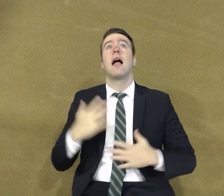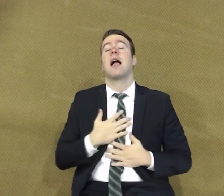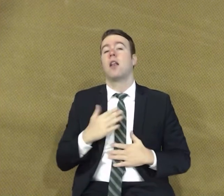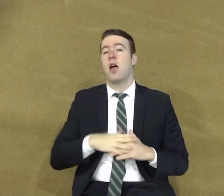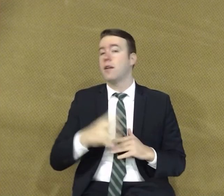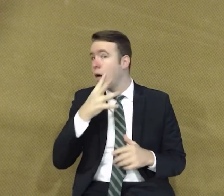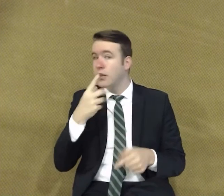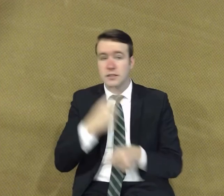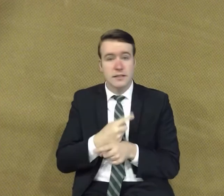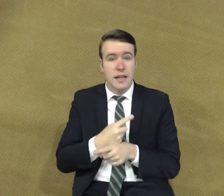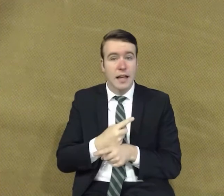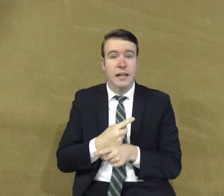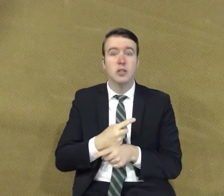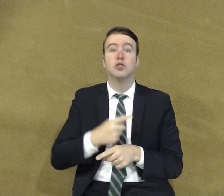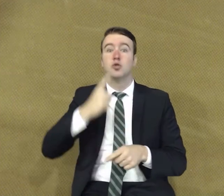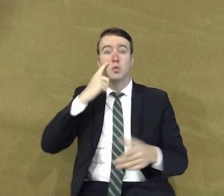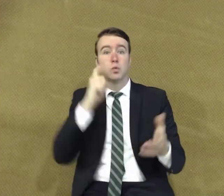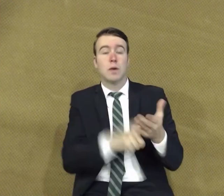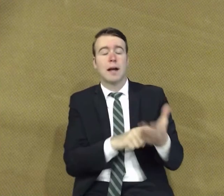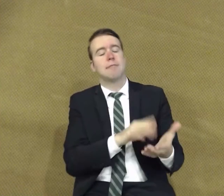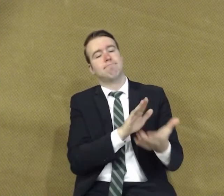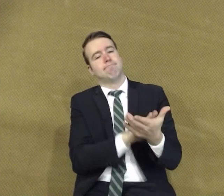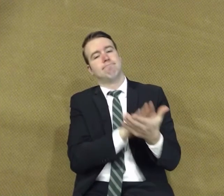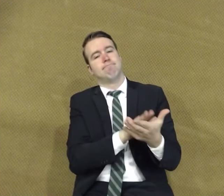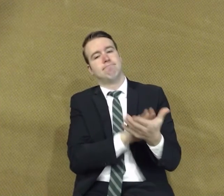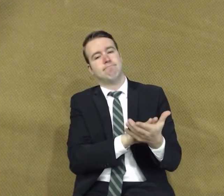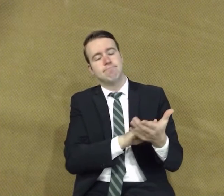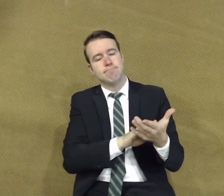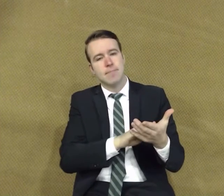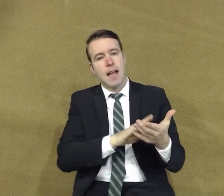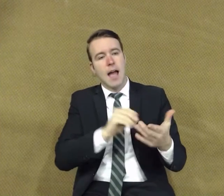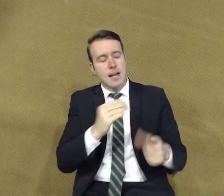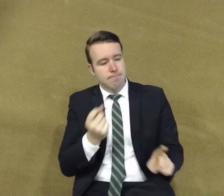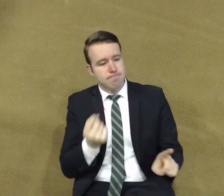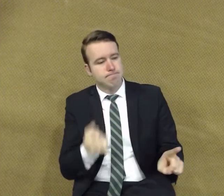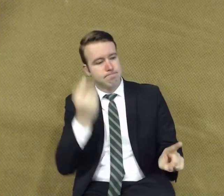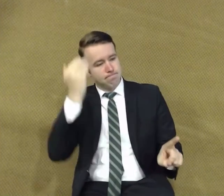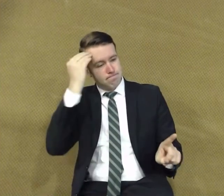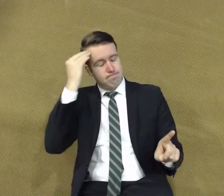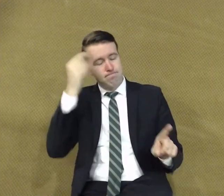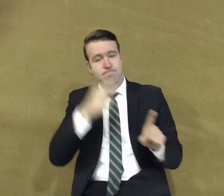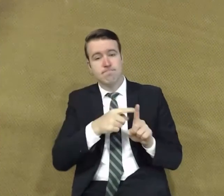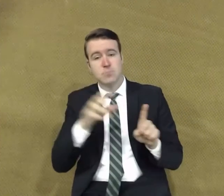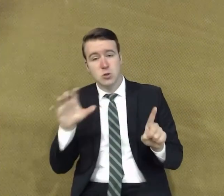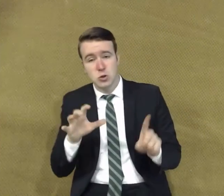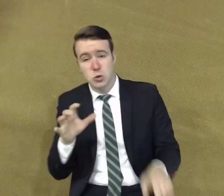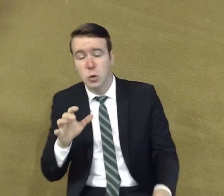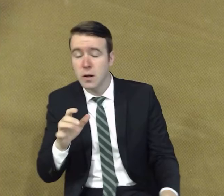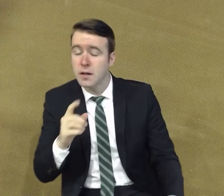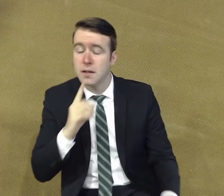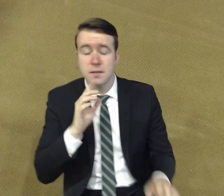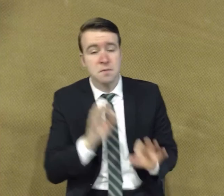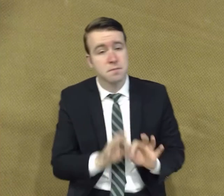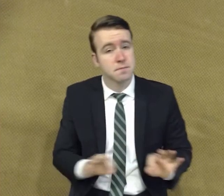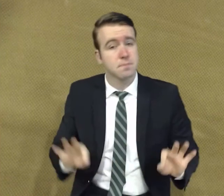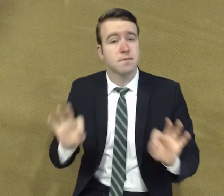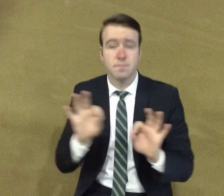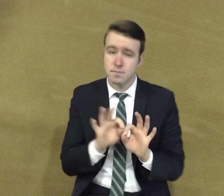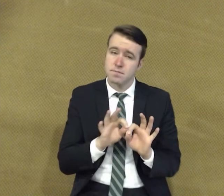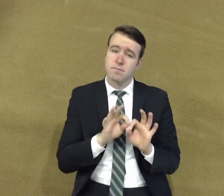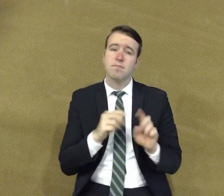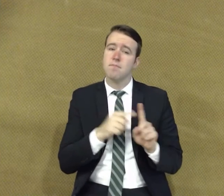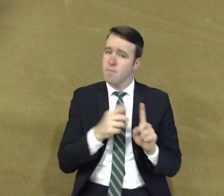Day to recognize you and to acknowledge the greatness and the importance